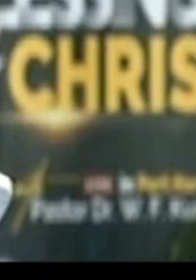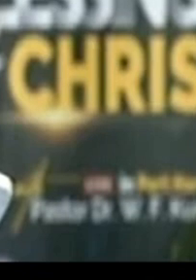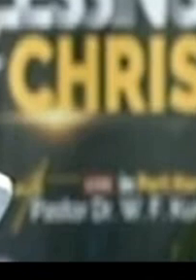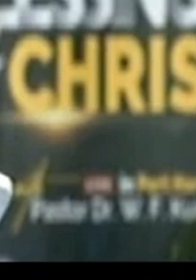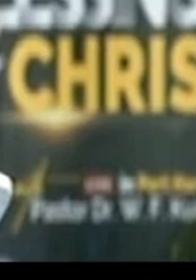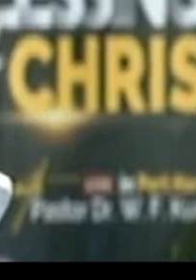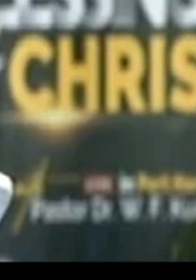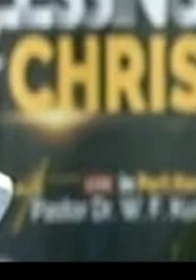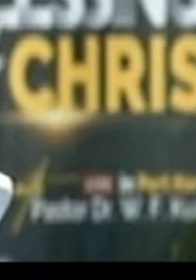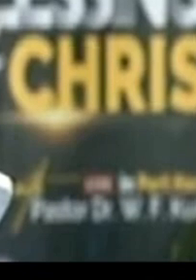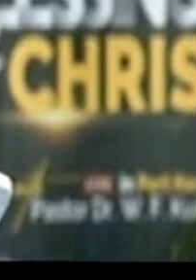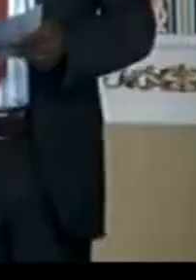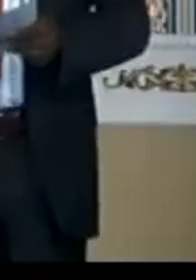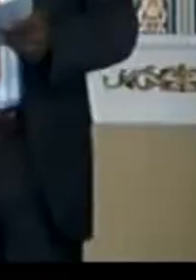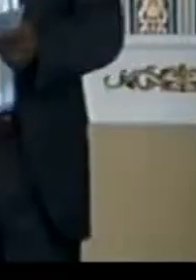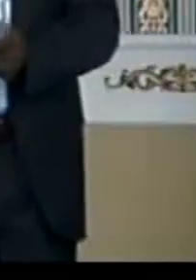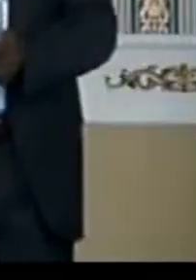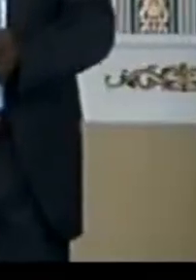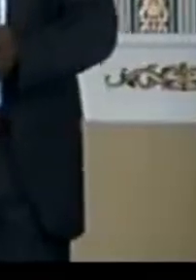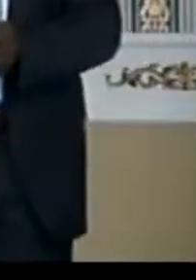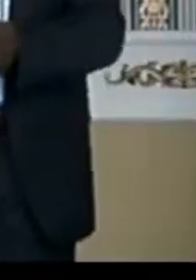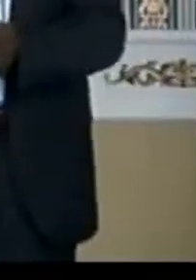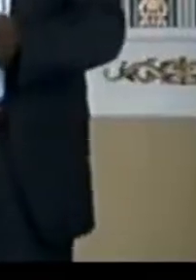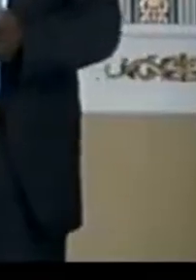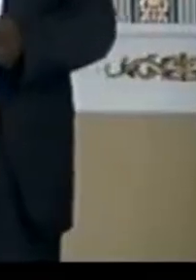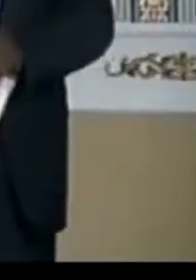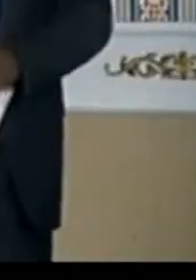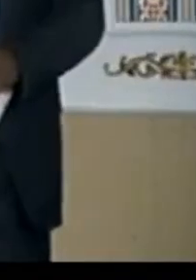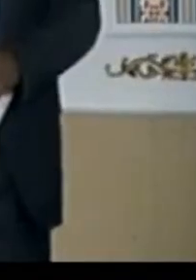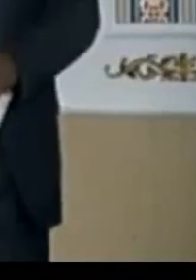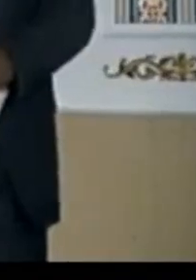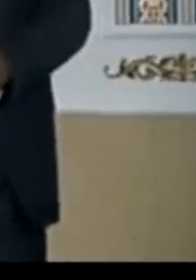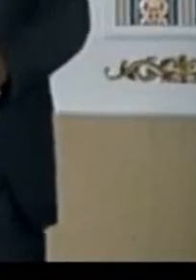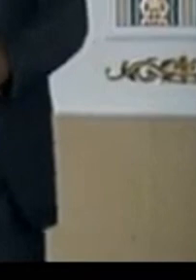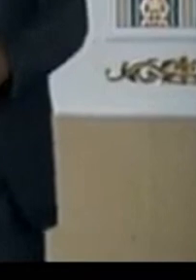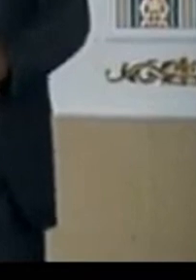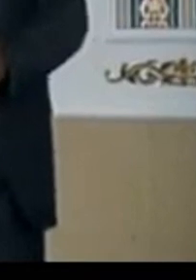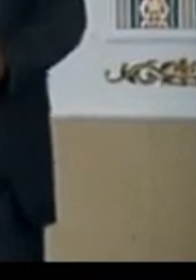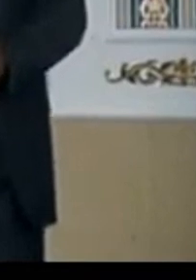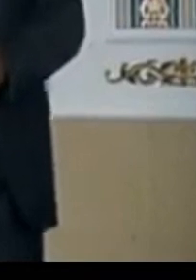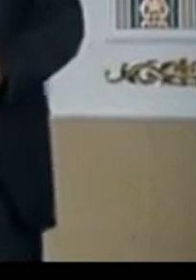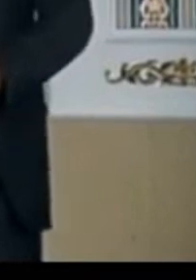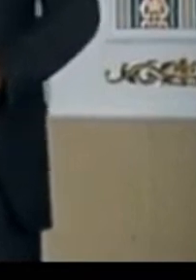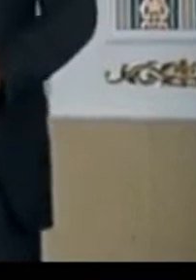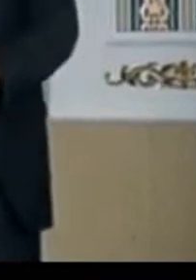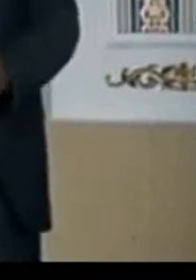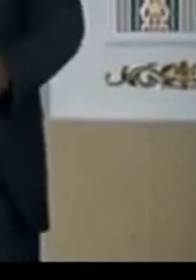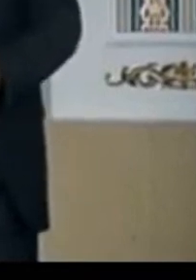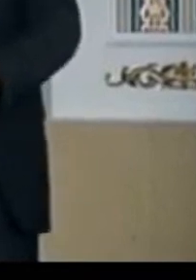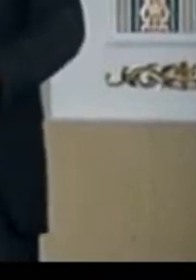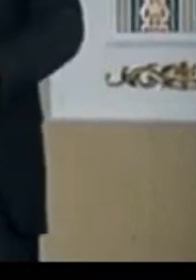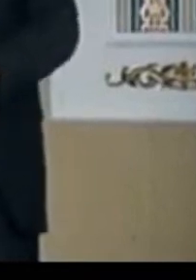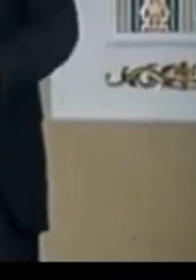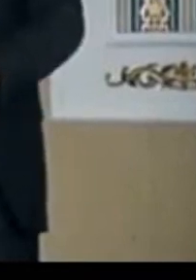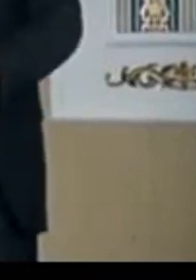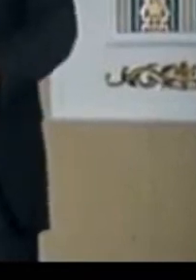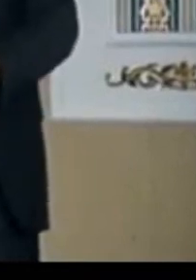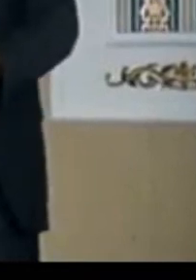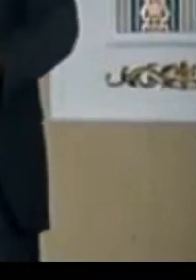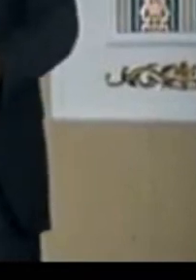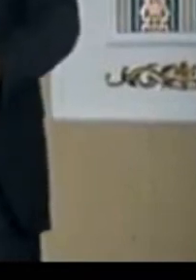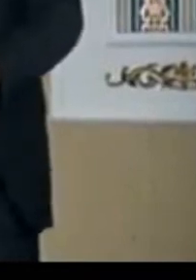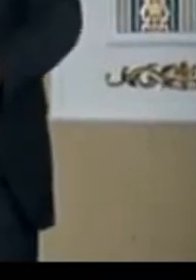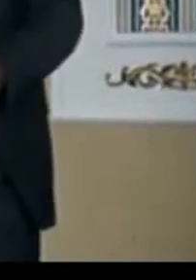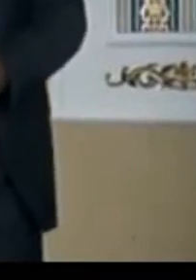Praise the Lord. The sister by my side is Ezeala Joy Ijoma. She had double